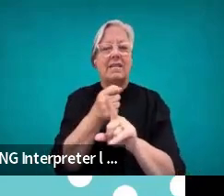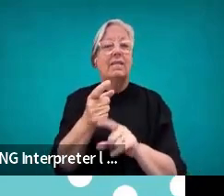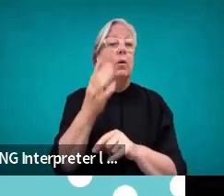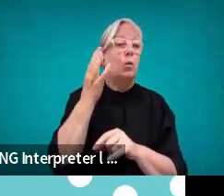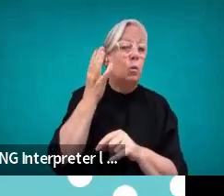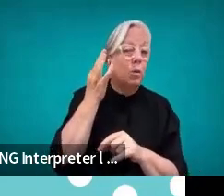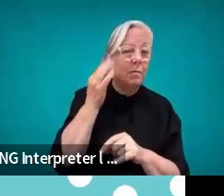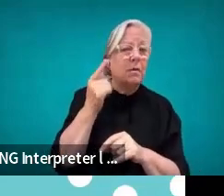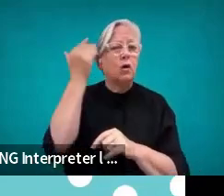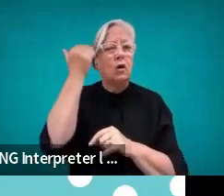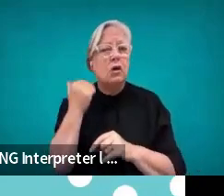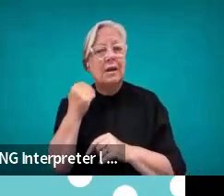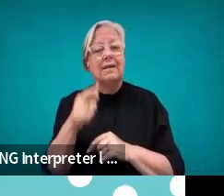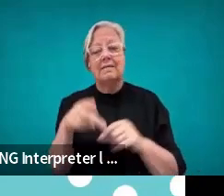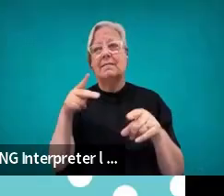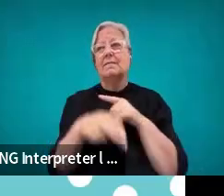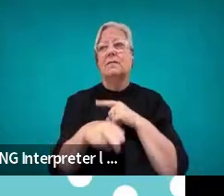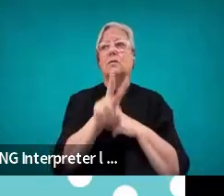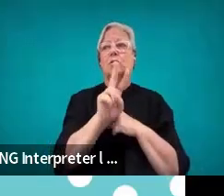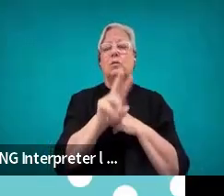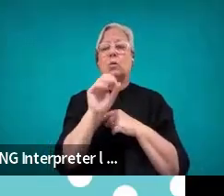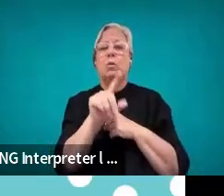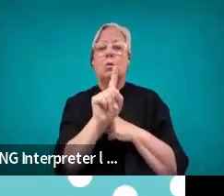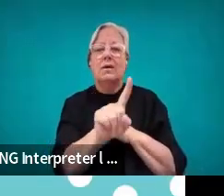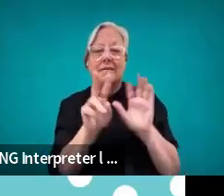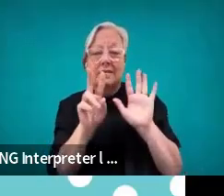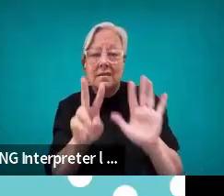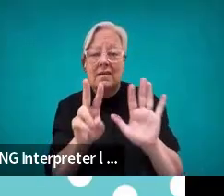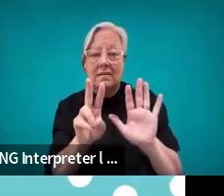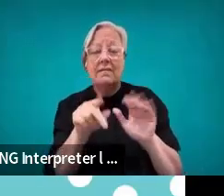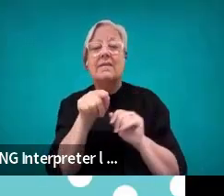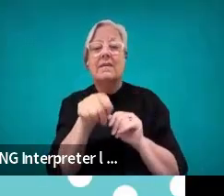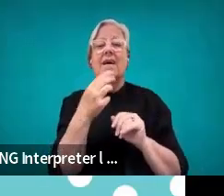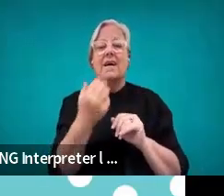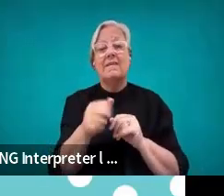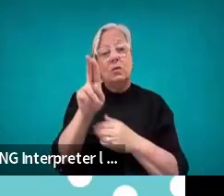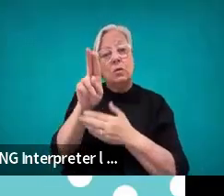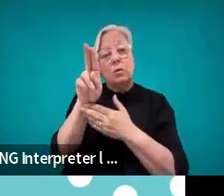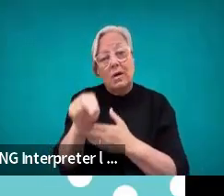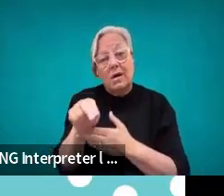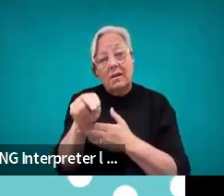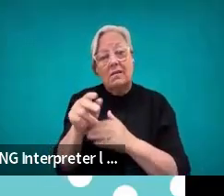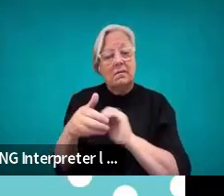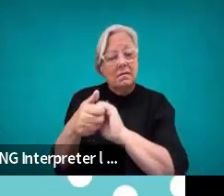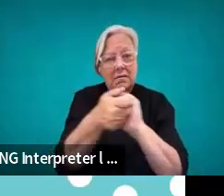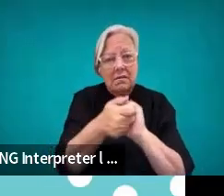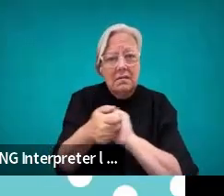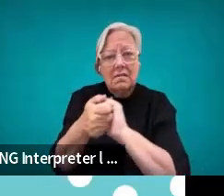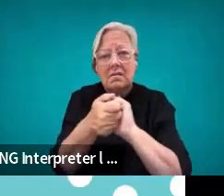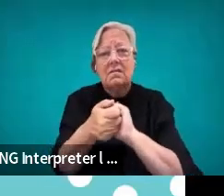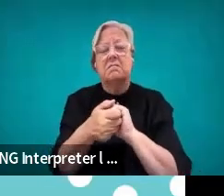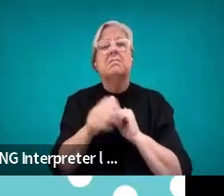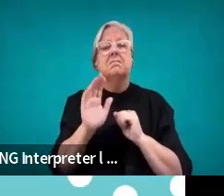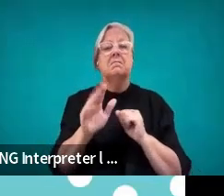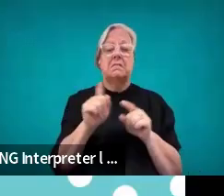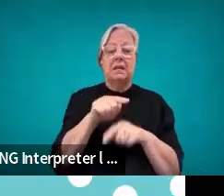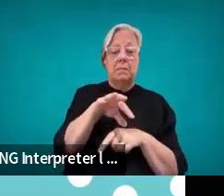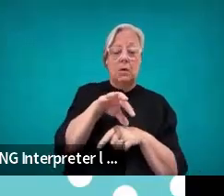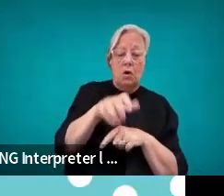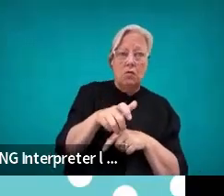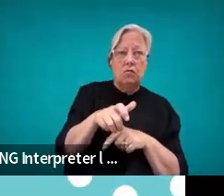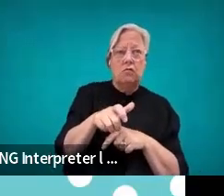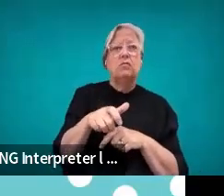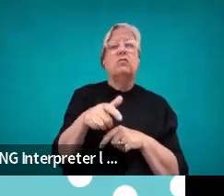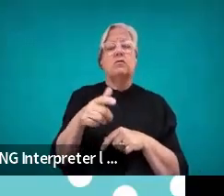in 2017, the initiative brings together UN agencies at country and regional level to